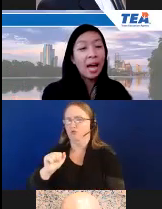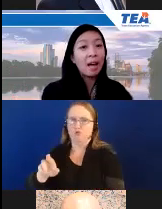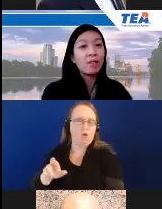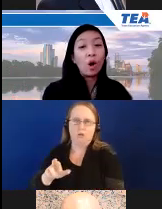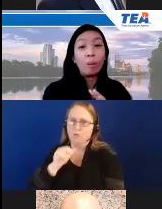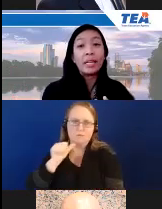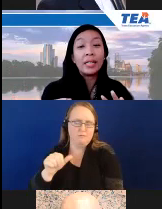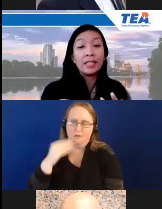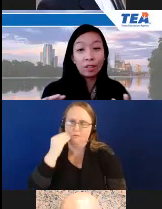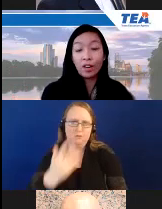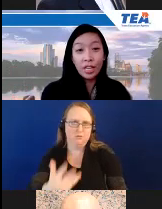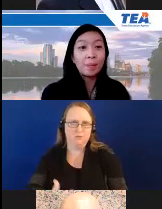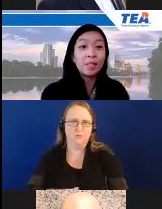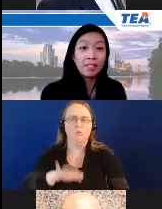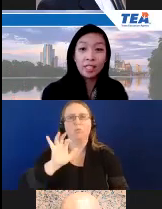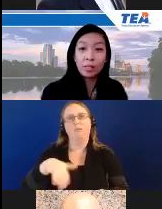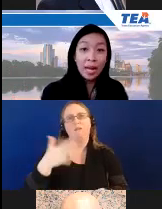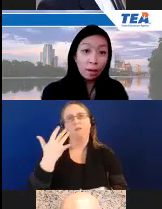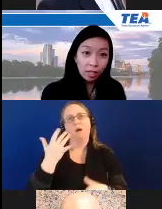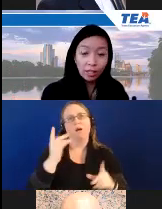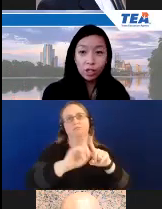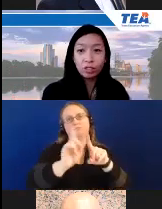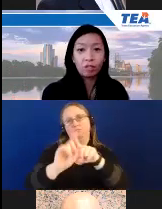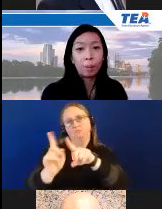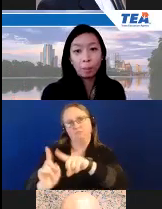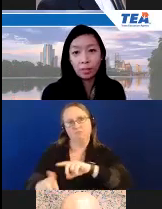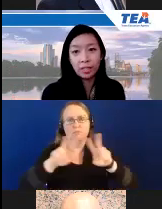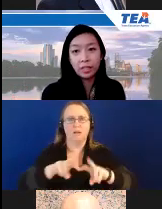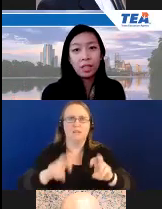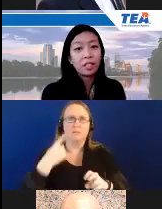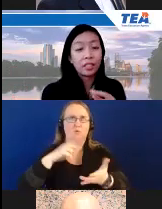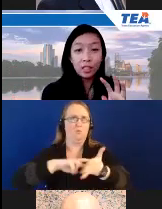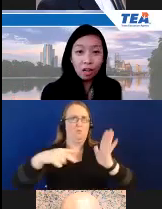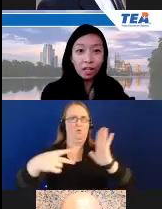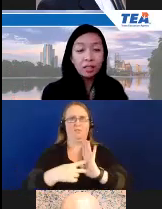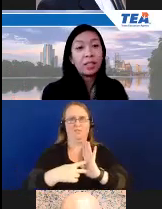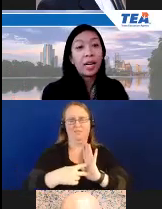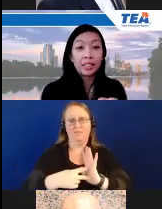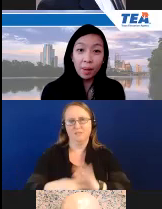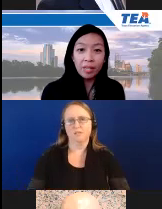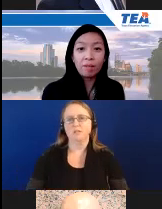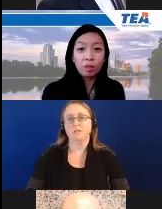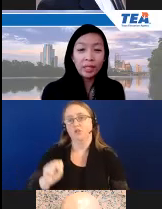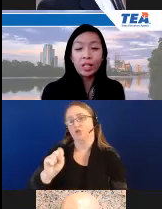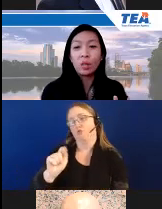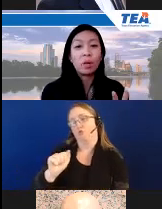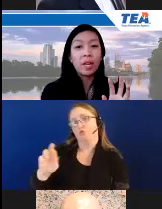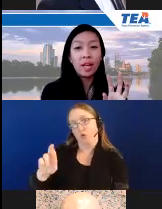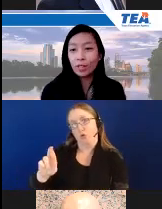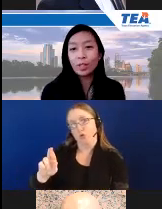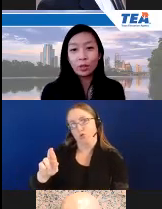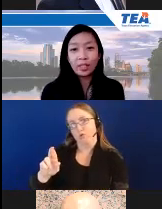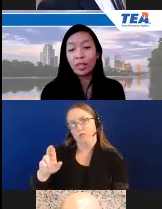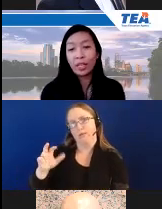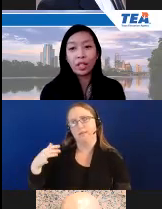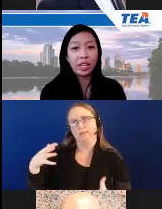why we have so many different types of assessments out there that serve different purposes. The STAAR, as a summative, will tell you if